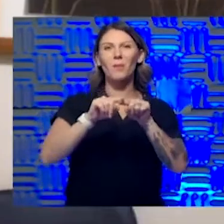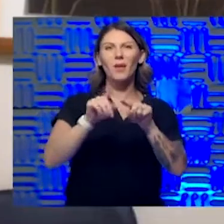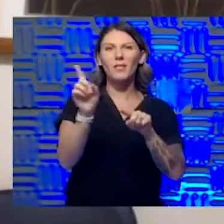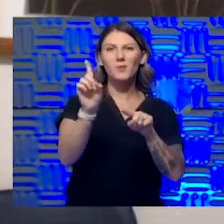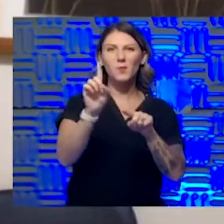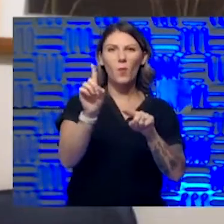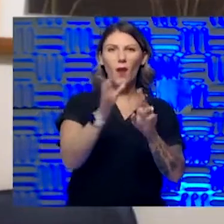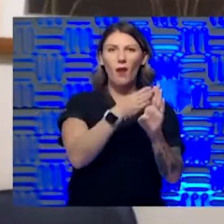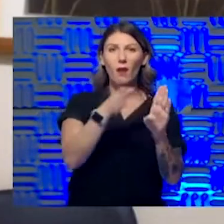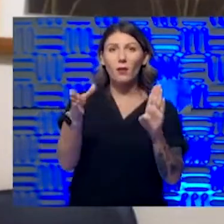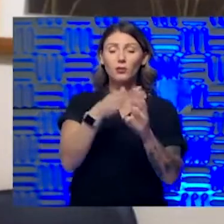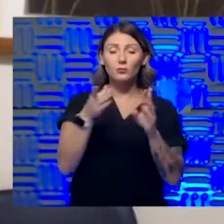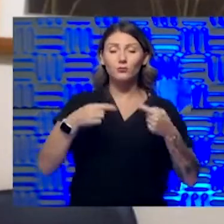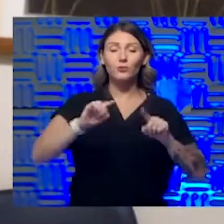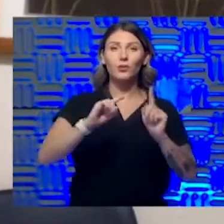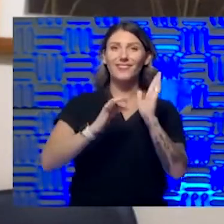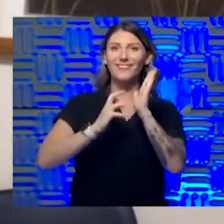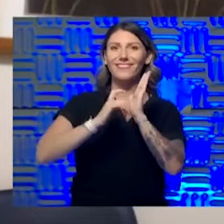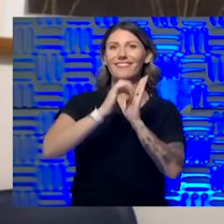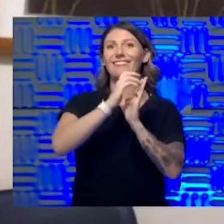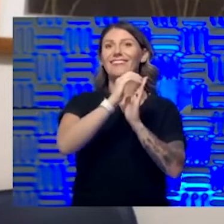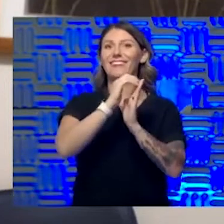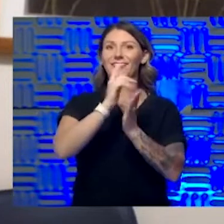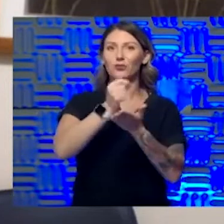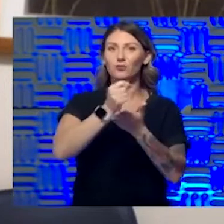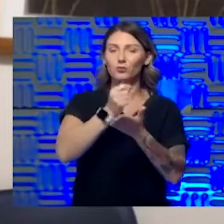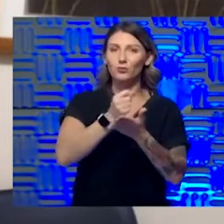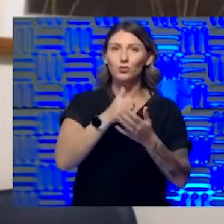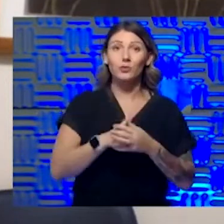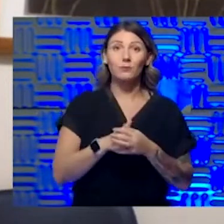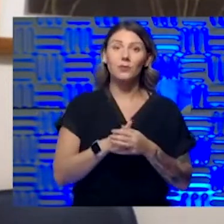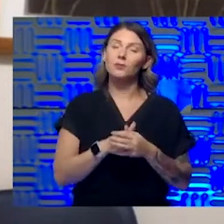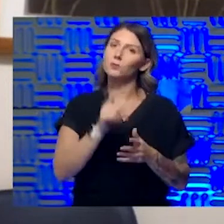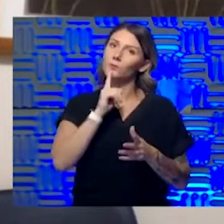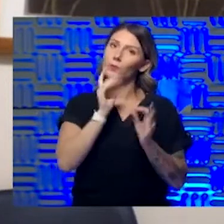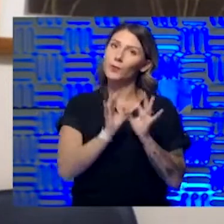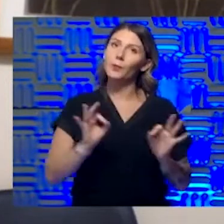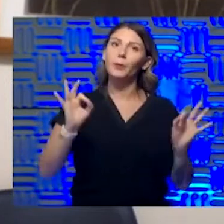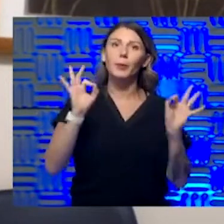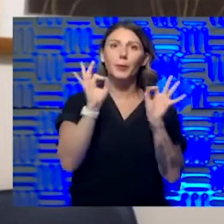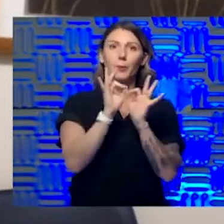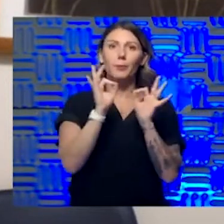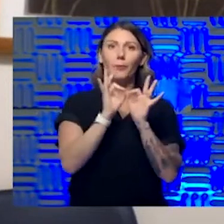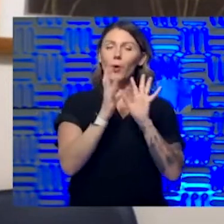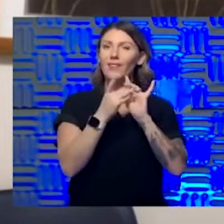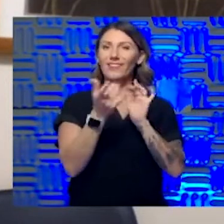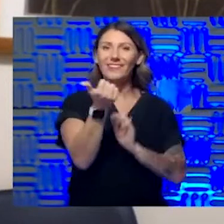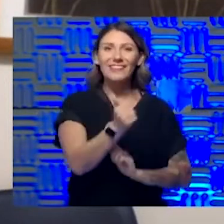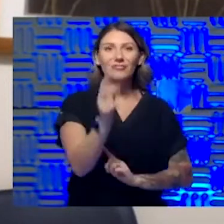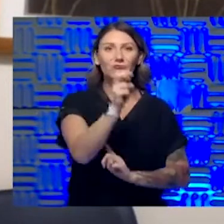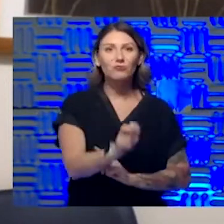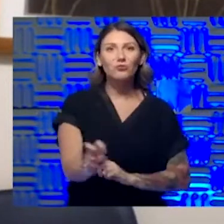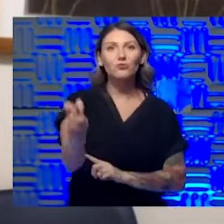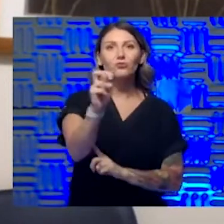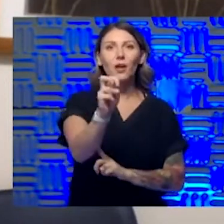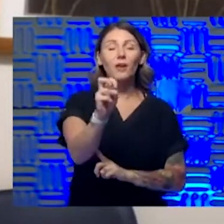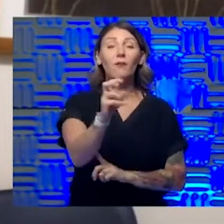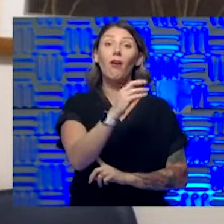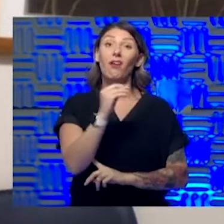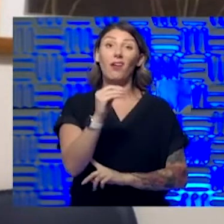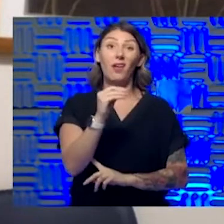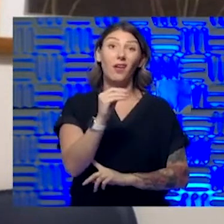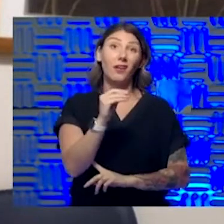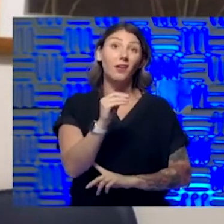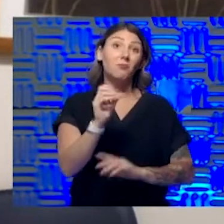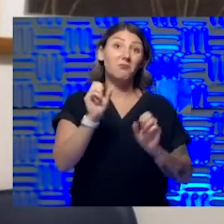is a very important aspect to consider with any traveling, but in particular because of all the potential exposures that Dana